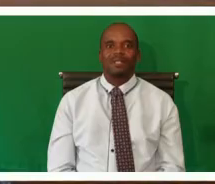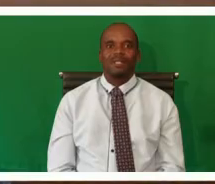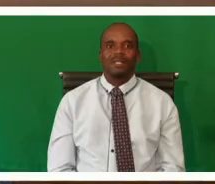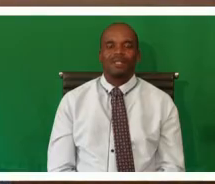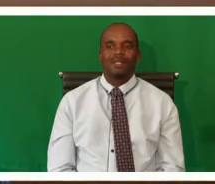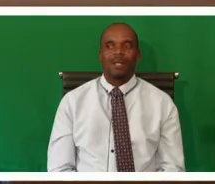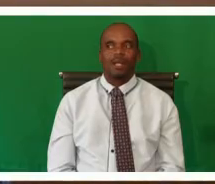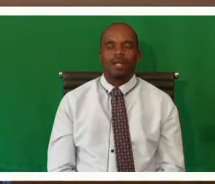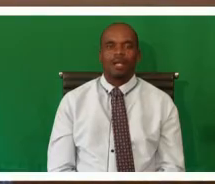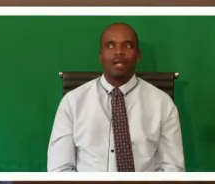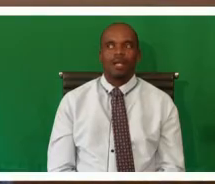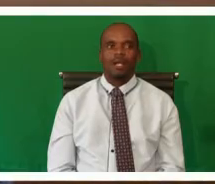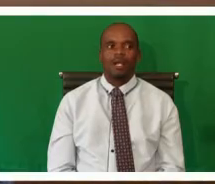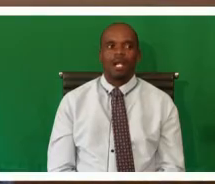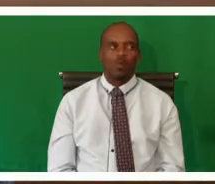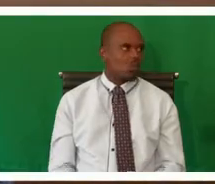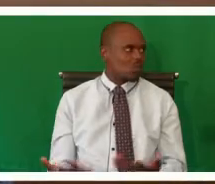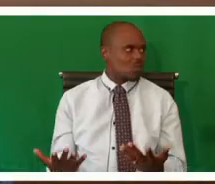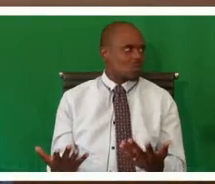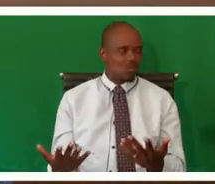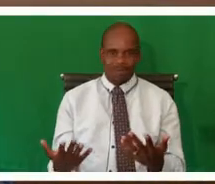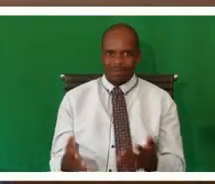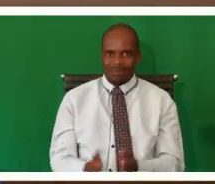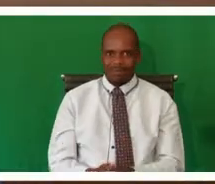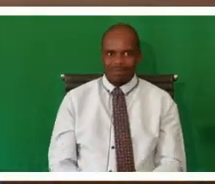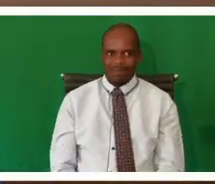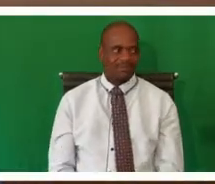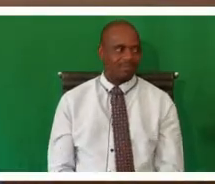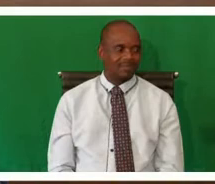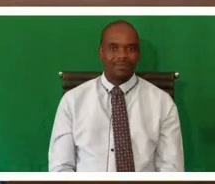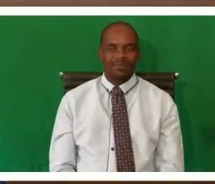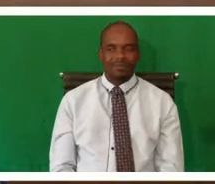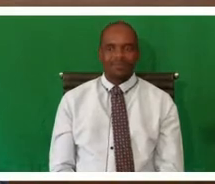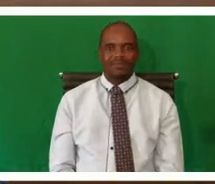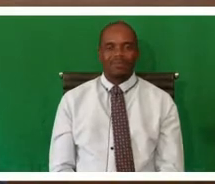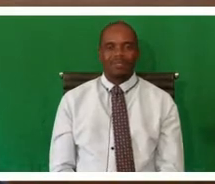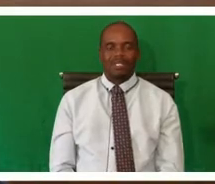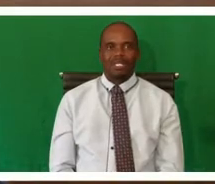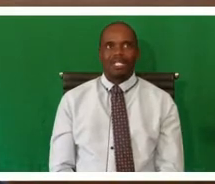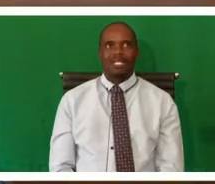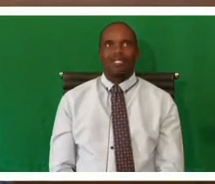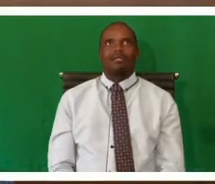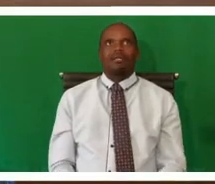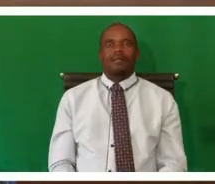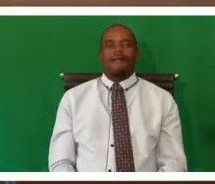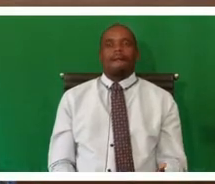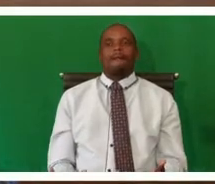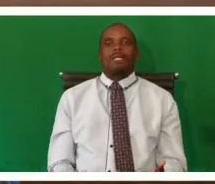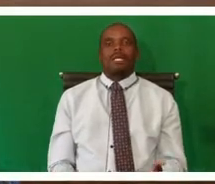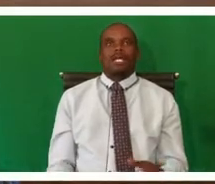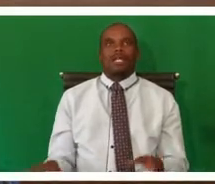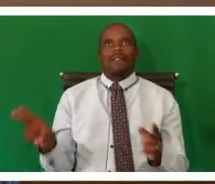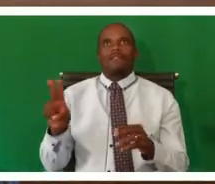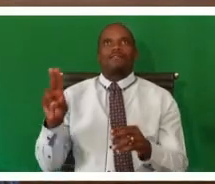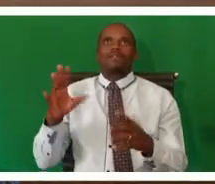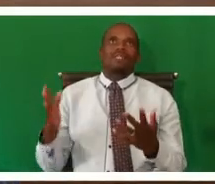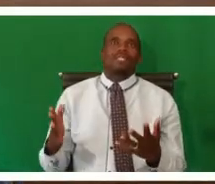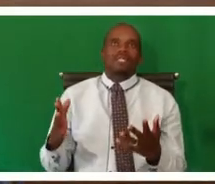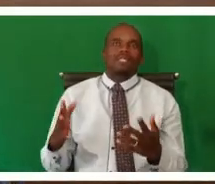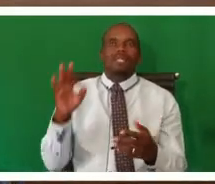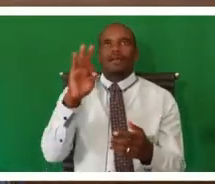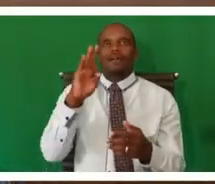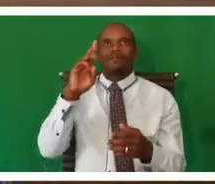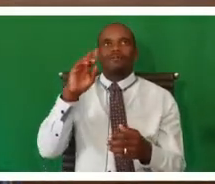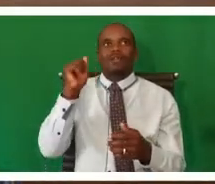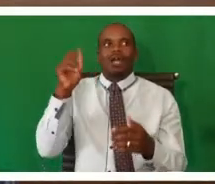developed. Poultry initiatives are being implemented around Virginia, Parys, Frankfurt, and Reitz.